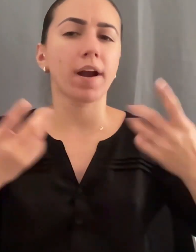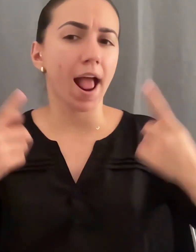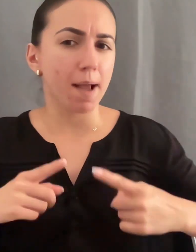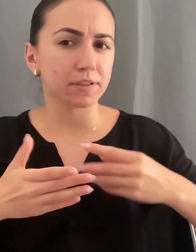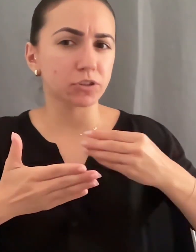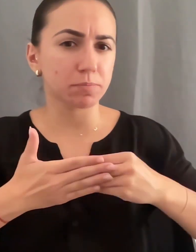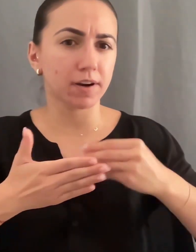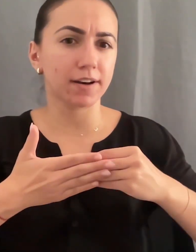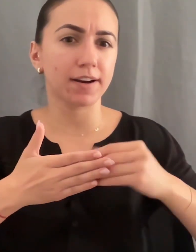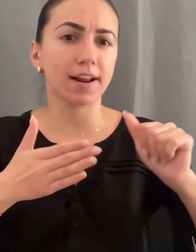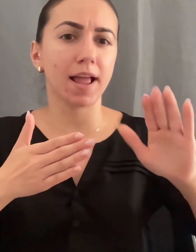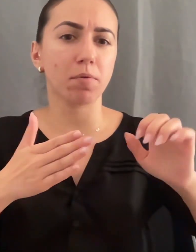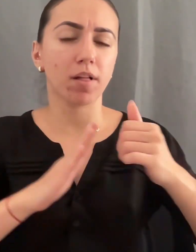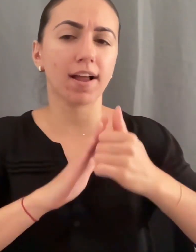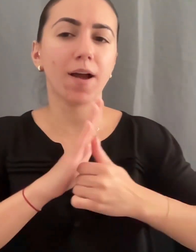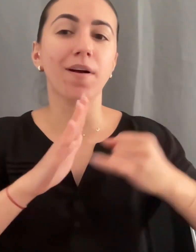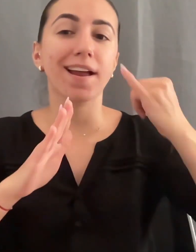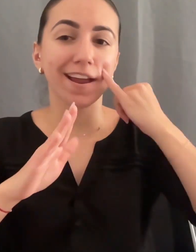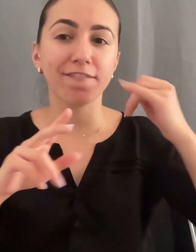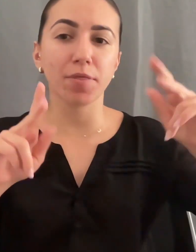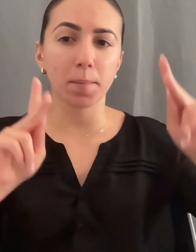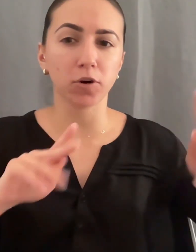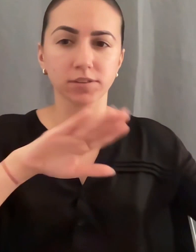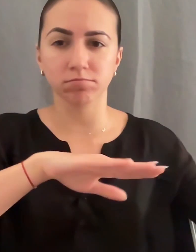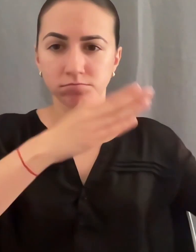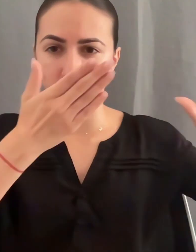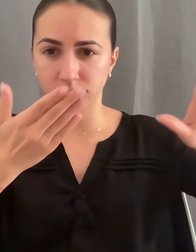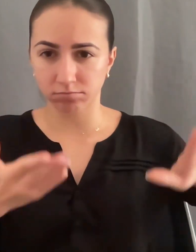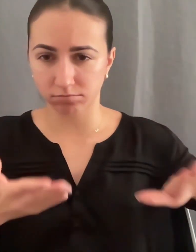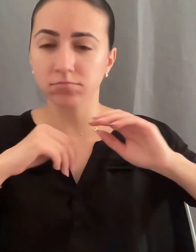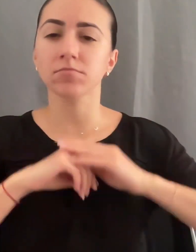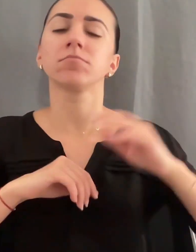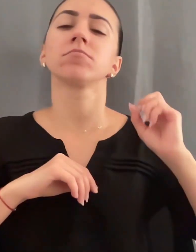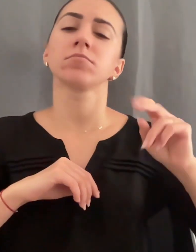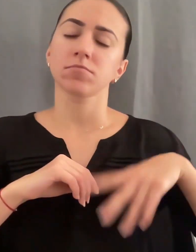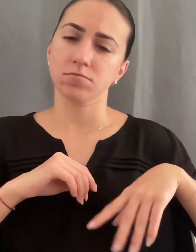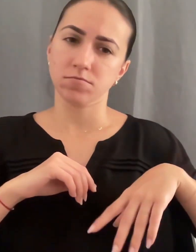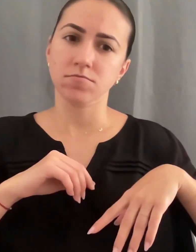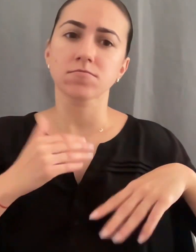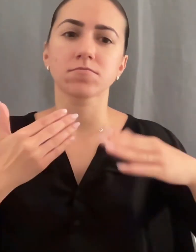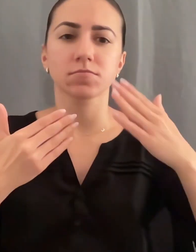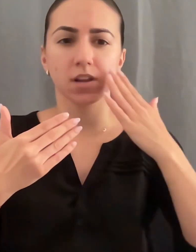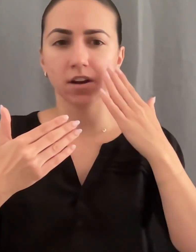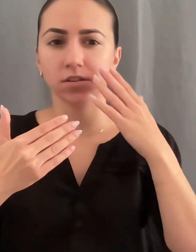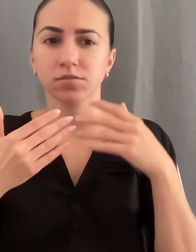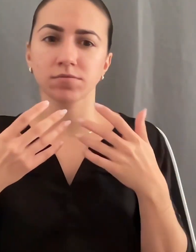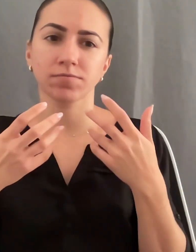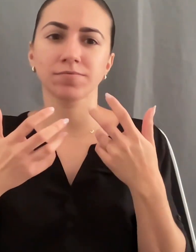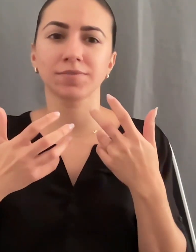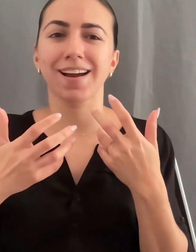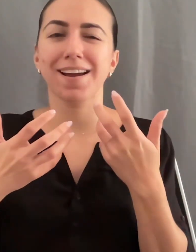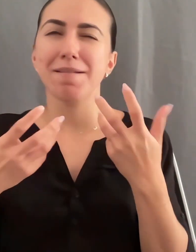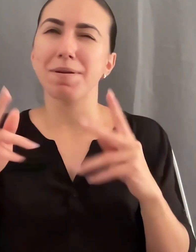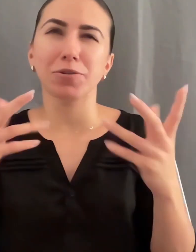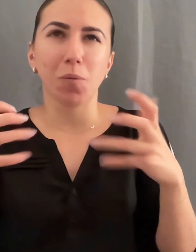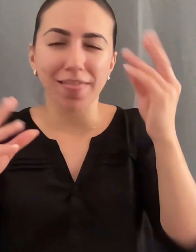the funds in the ABLE account if the beneficiary passes away? And so I know, that's something not everybody wants